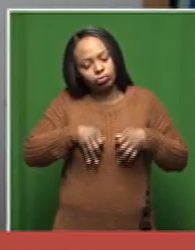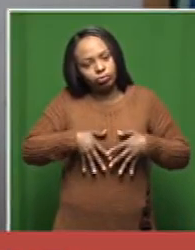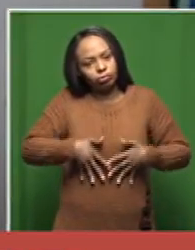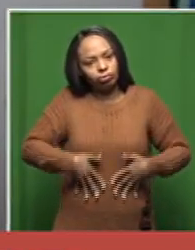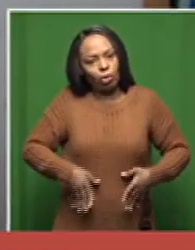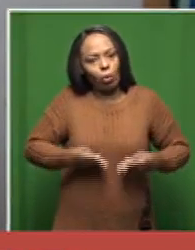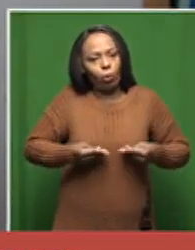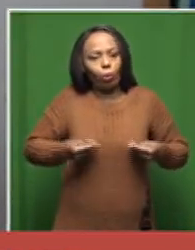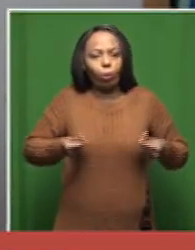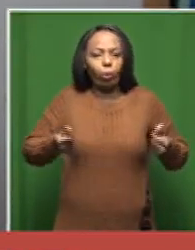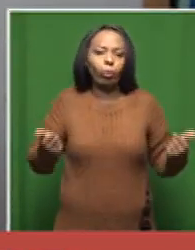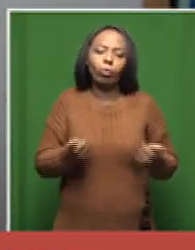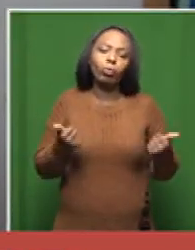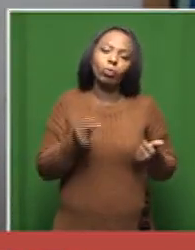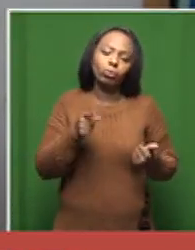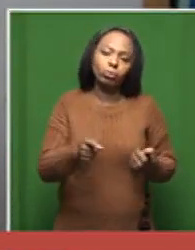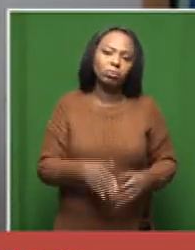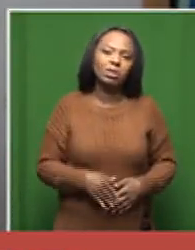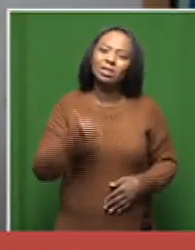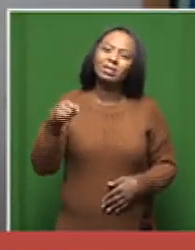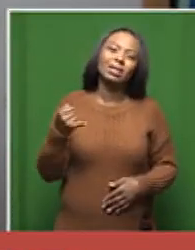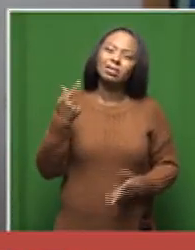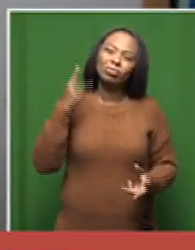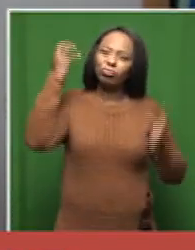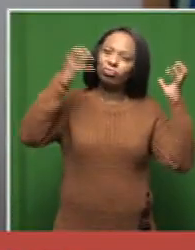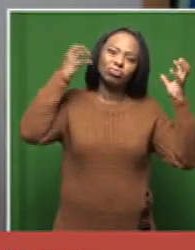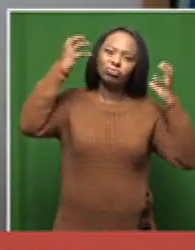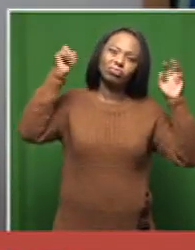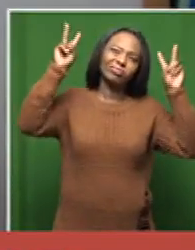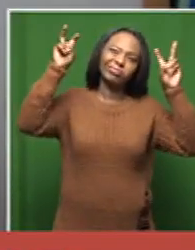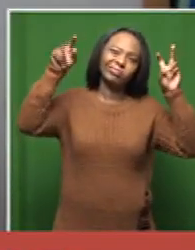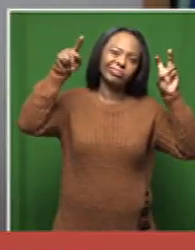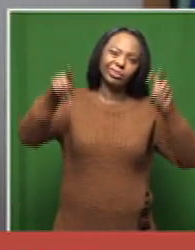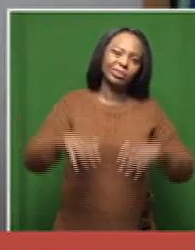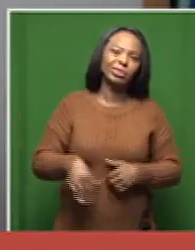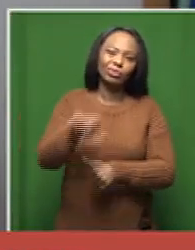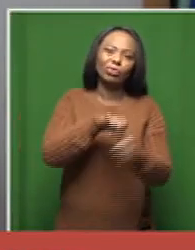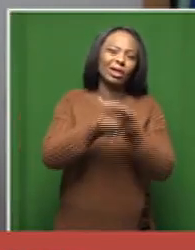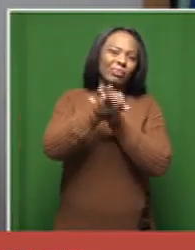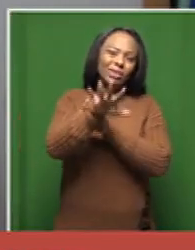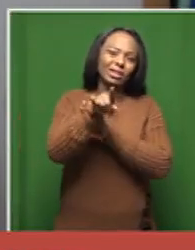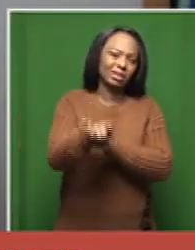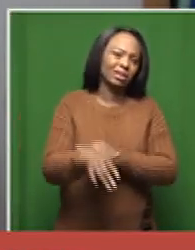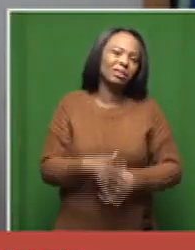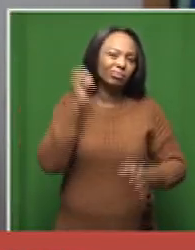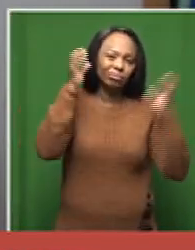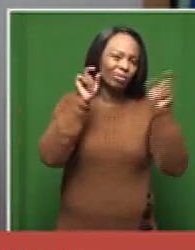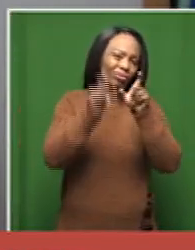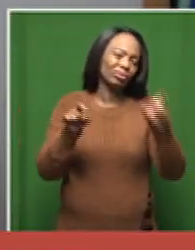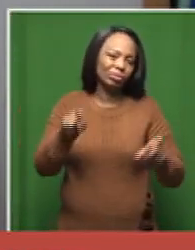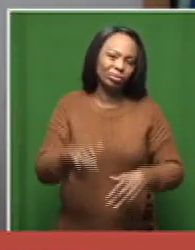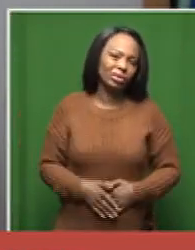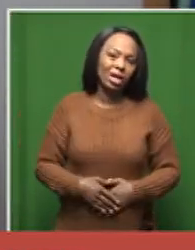completely biologically impossible. It's a myth which people have been propagating on social media, and it's got no scientific